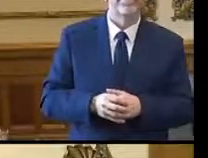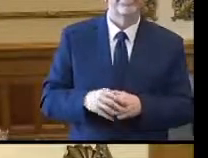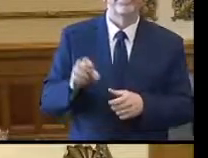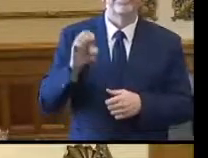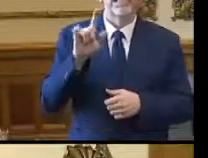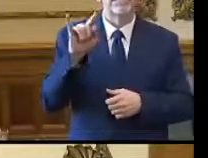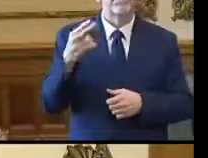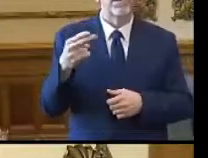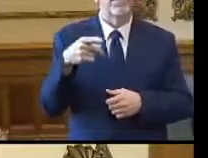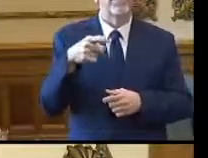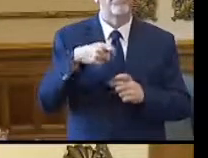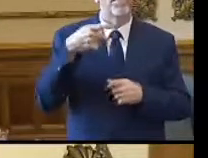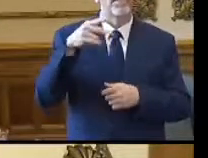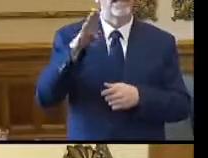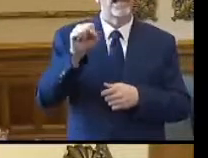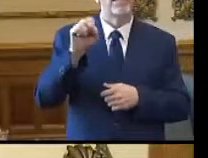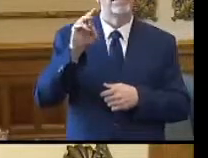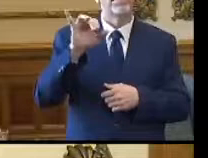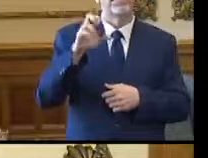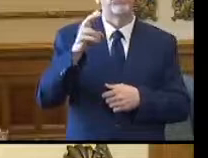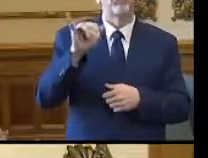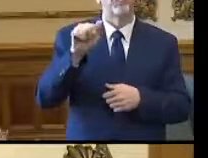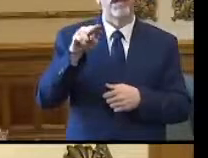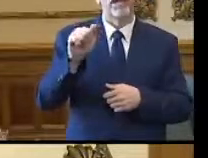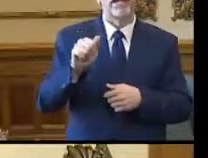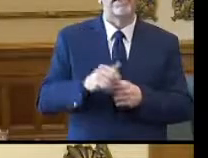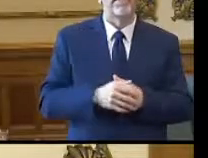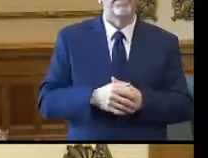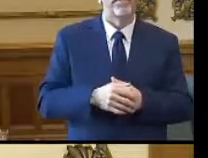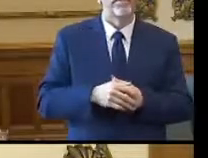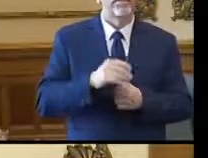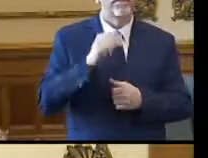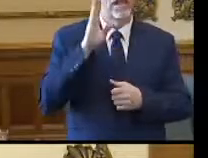Elizabeth, PBS, Michiana. Hello, Elizabeth.